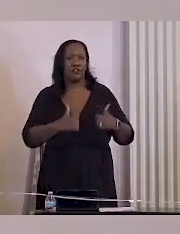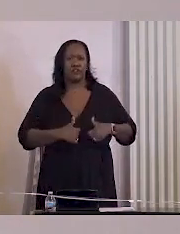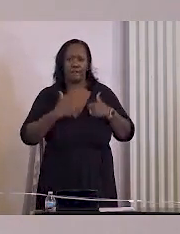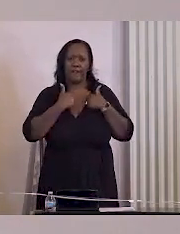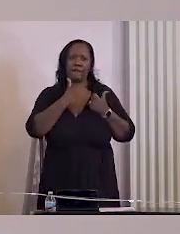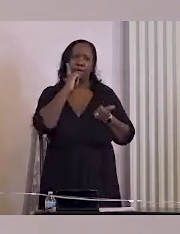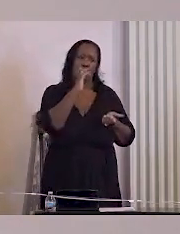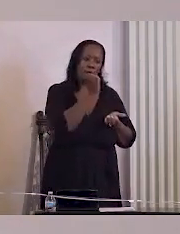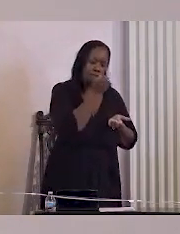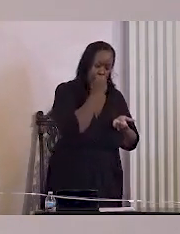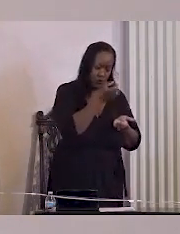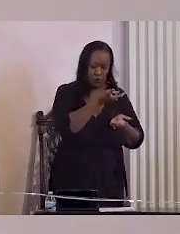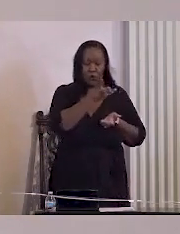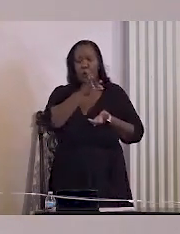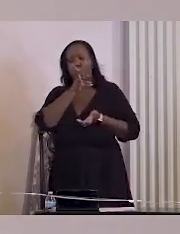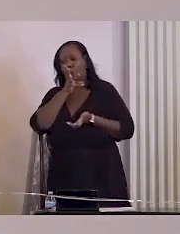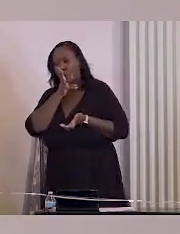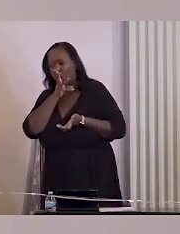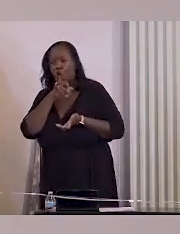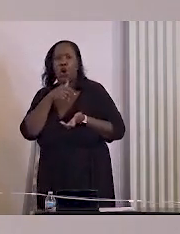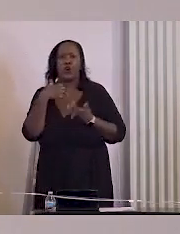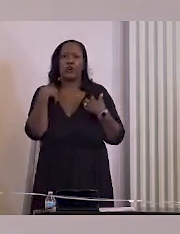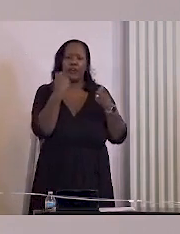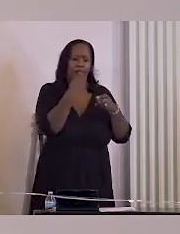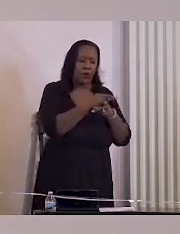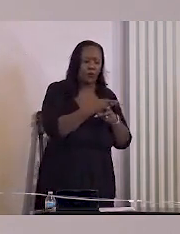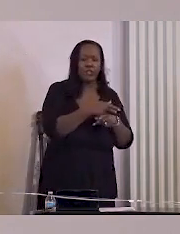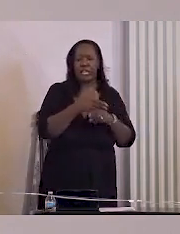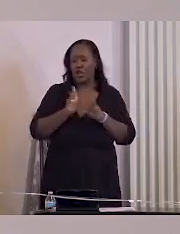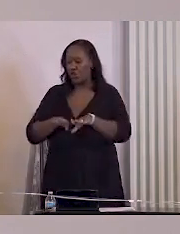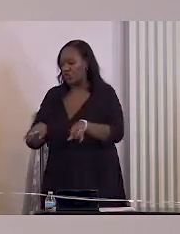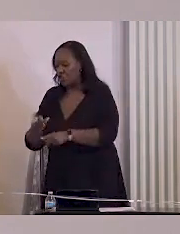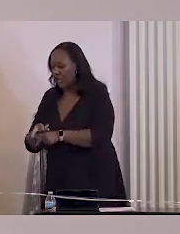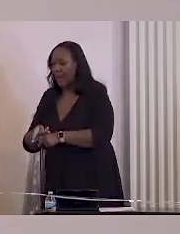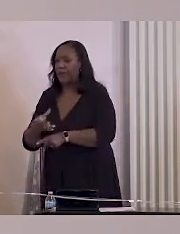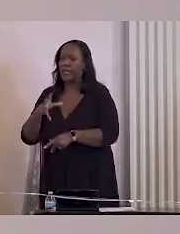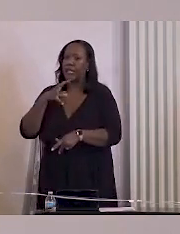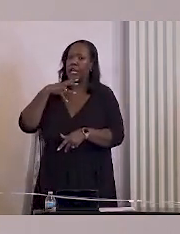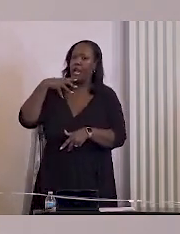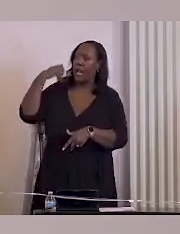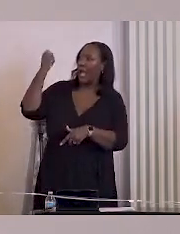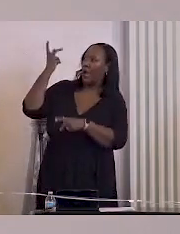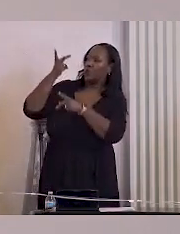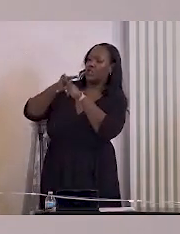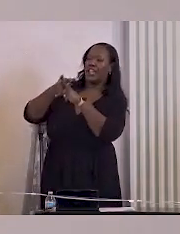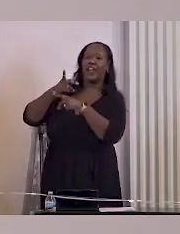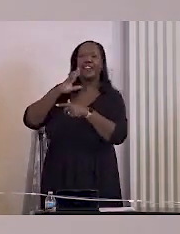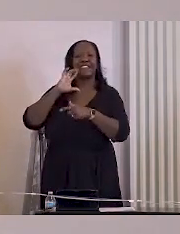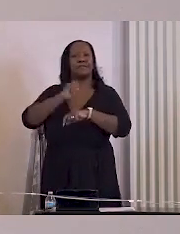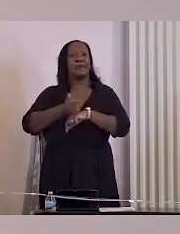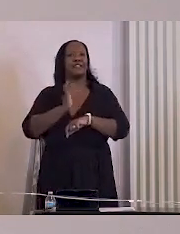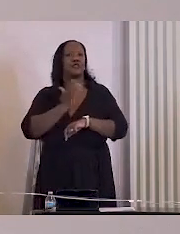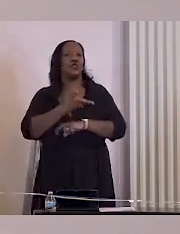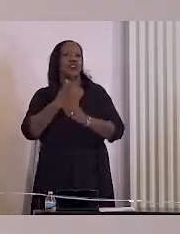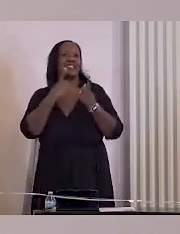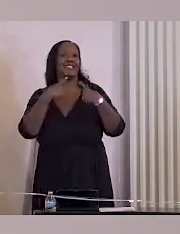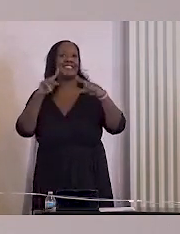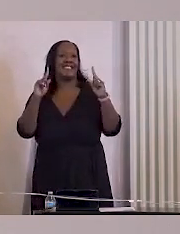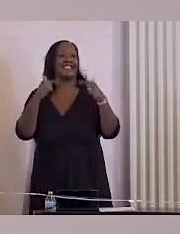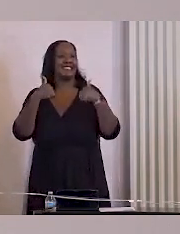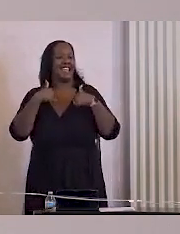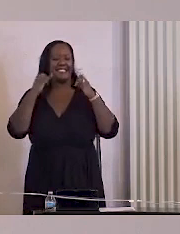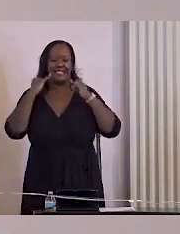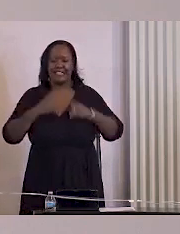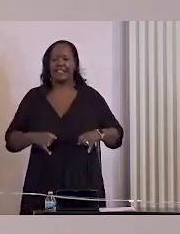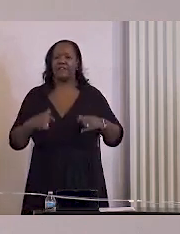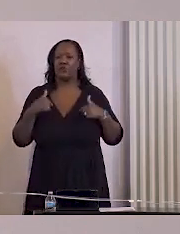food and water to healthcare, childcare, and elder care, is based on our success at being an individual in the